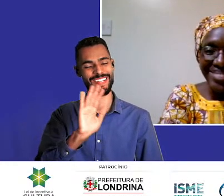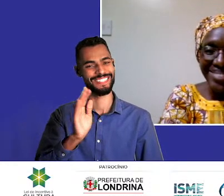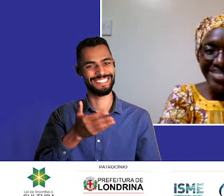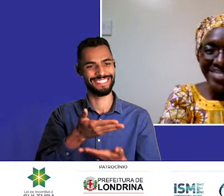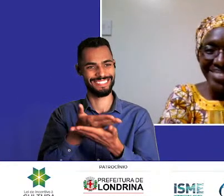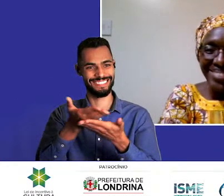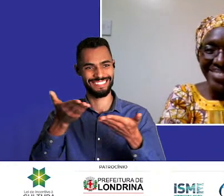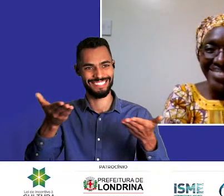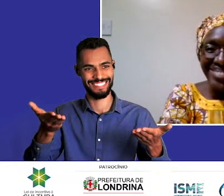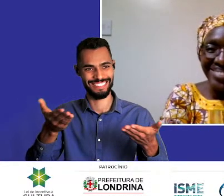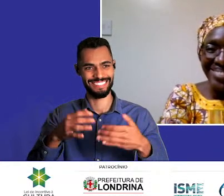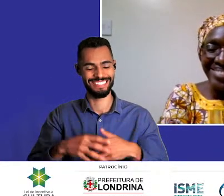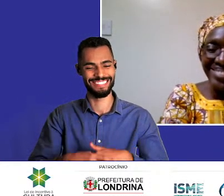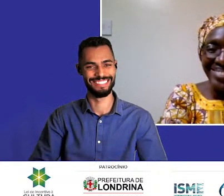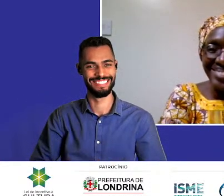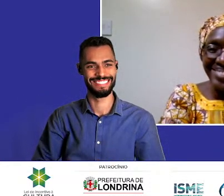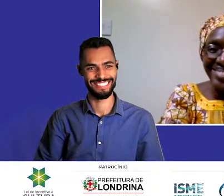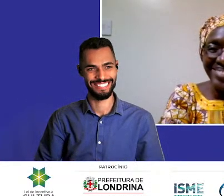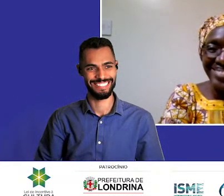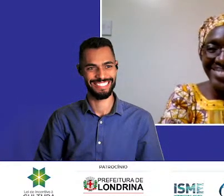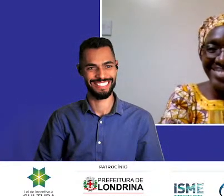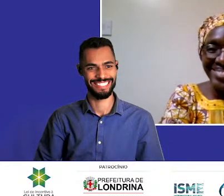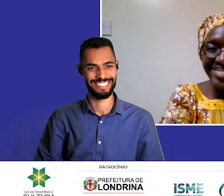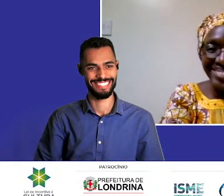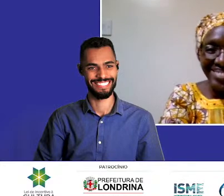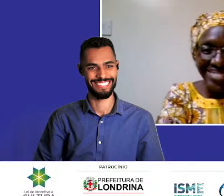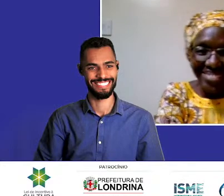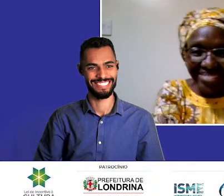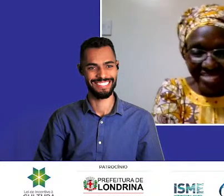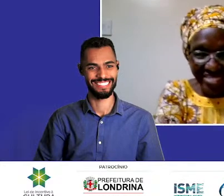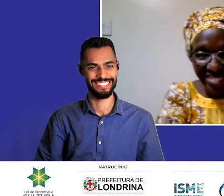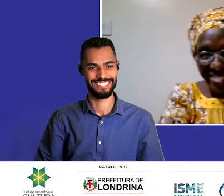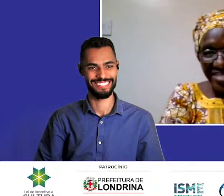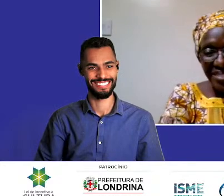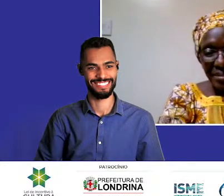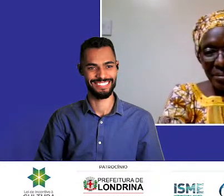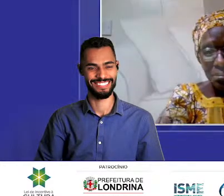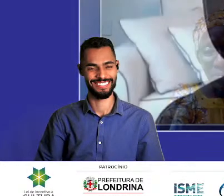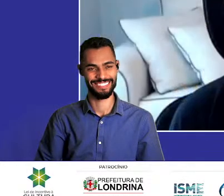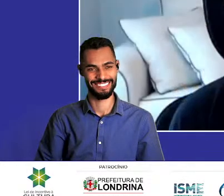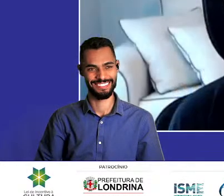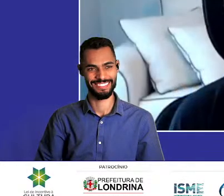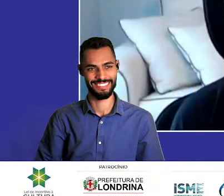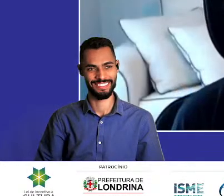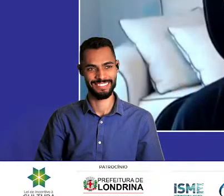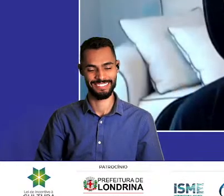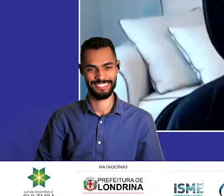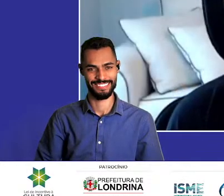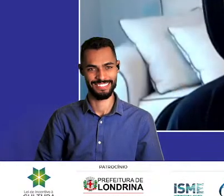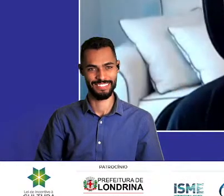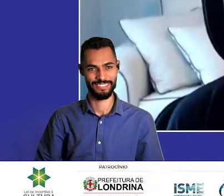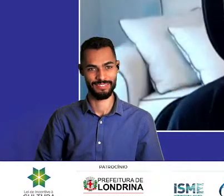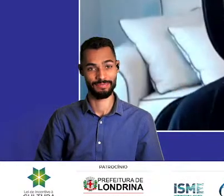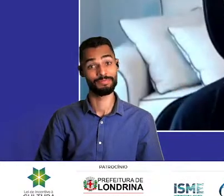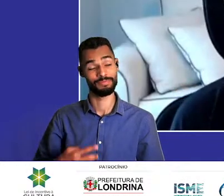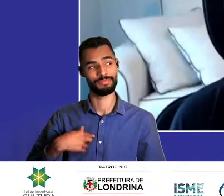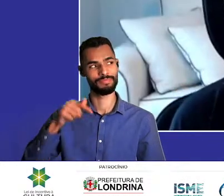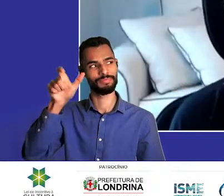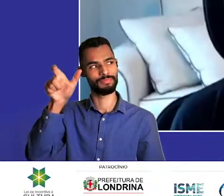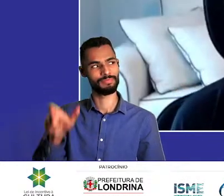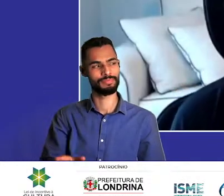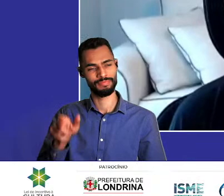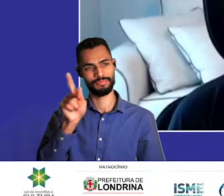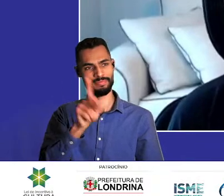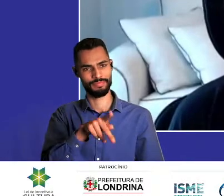Yes, we are here. Hello, everyone. I'm Professor Liane Henschke and will present our guest